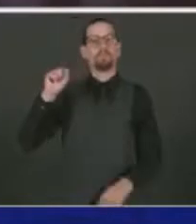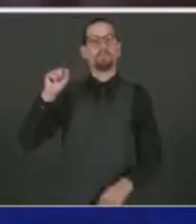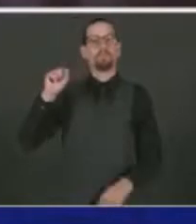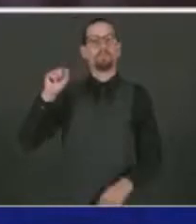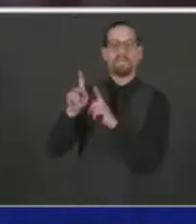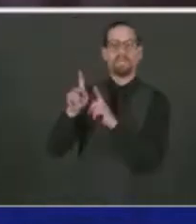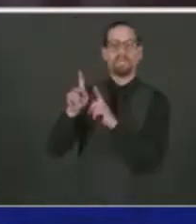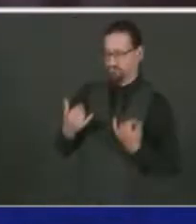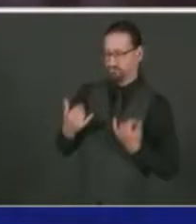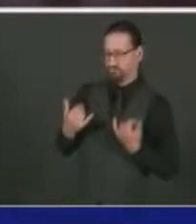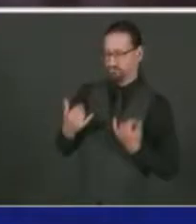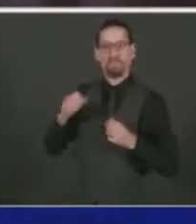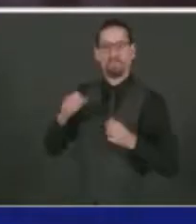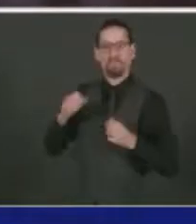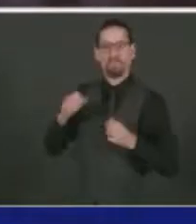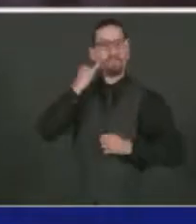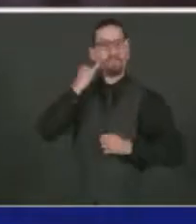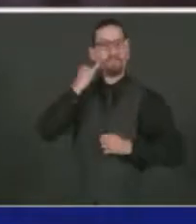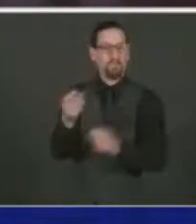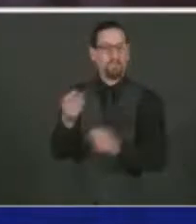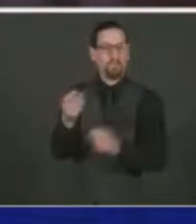get immunized.